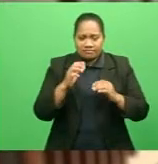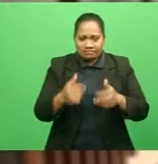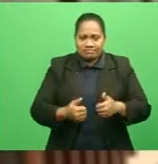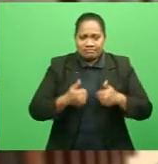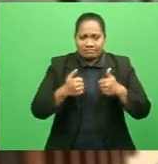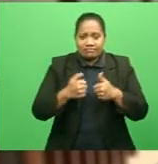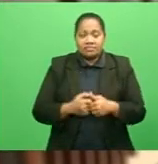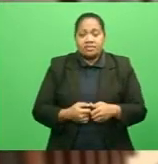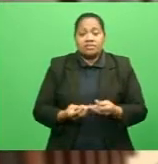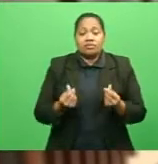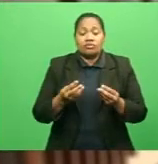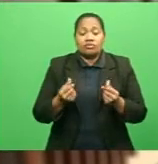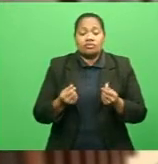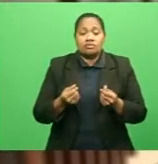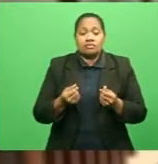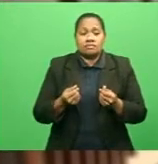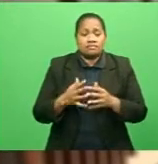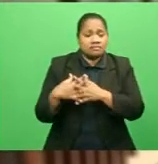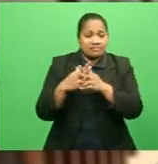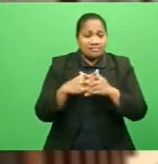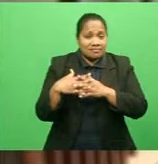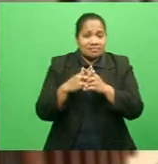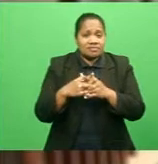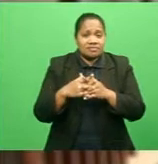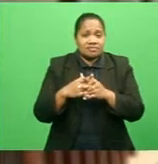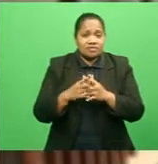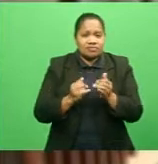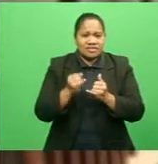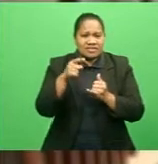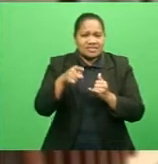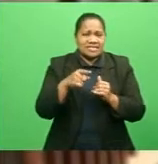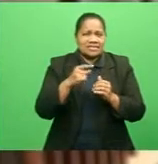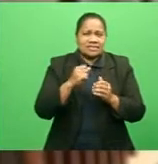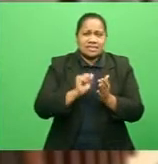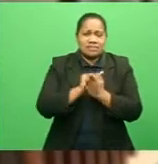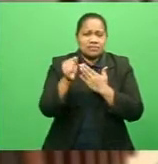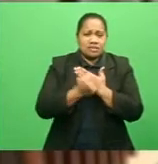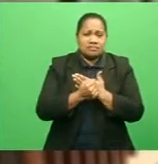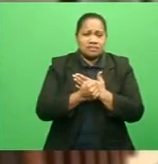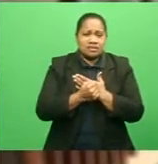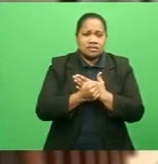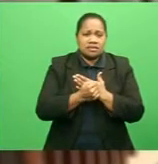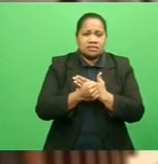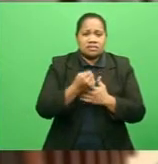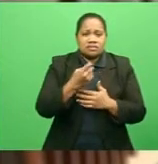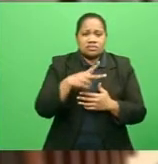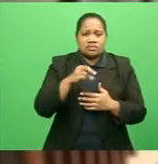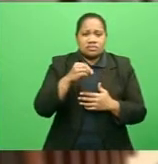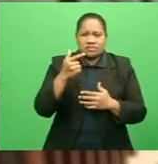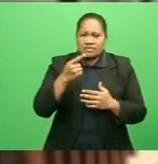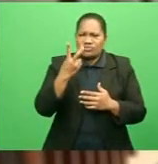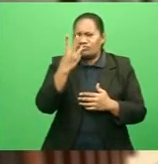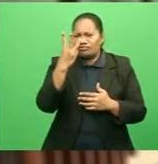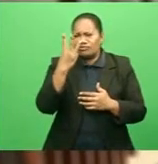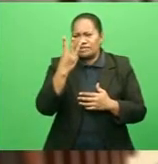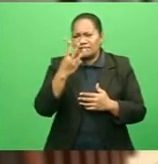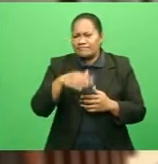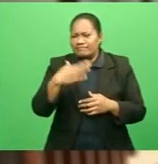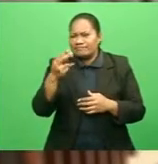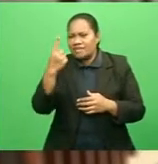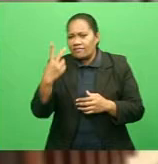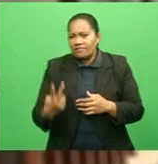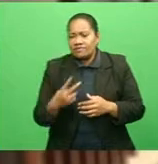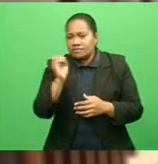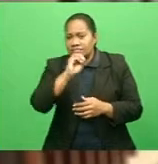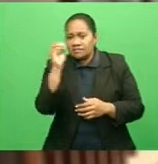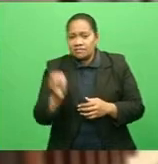its worst quarter since September 2017 with a fall of about 3.5%. Elsewhere, the New Zealand dollar extended gains